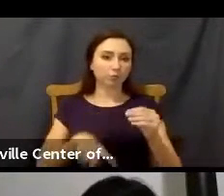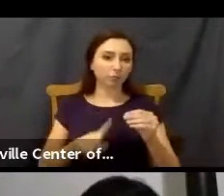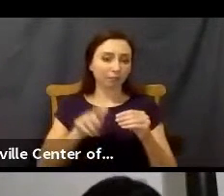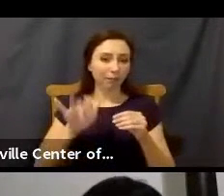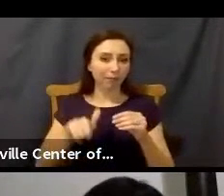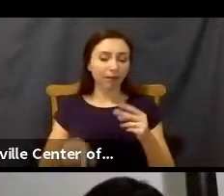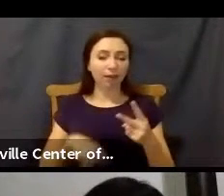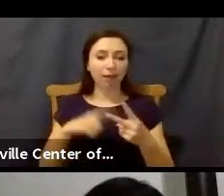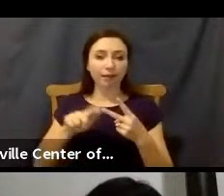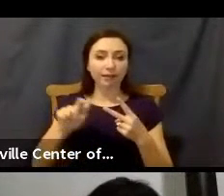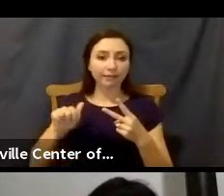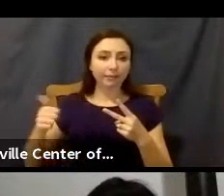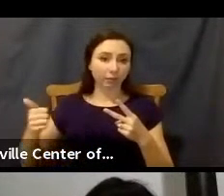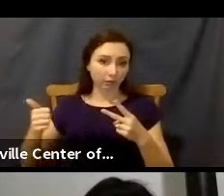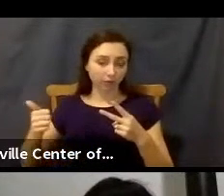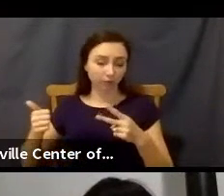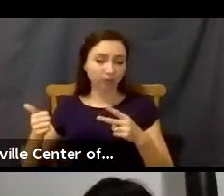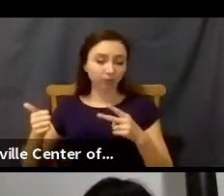then the other one is